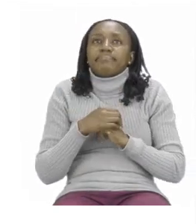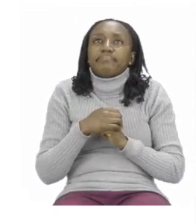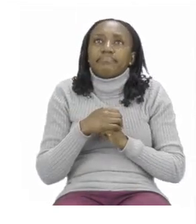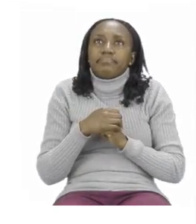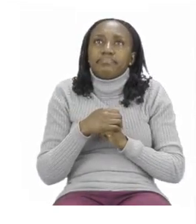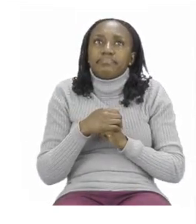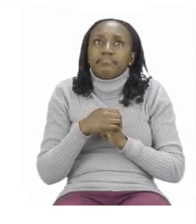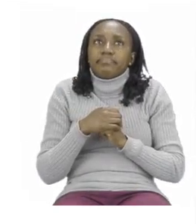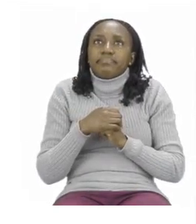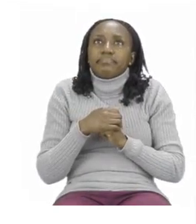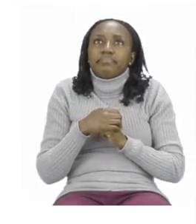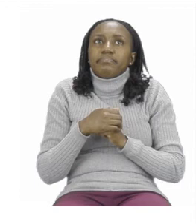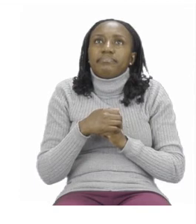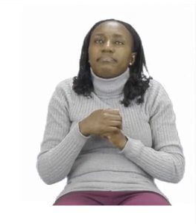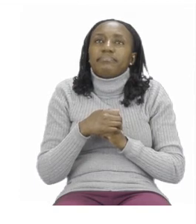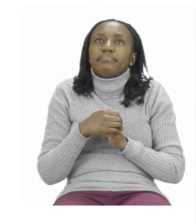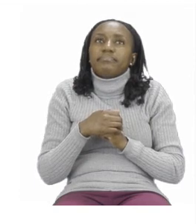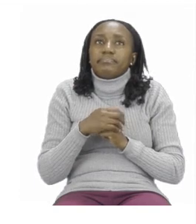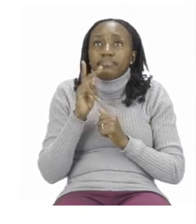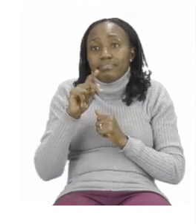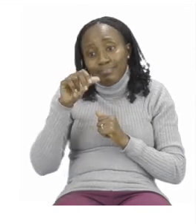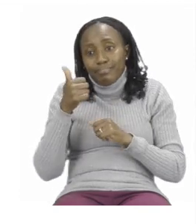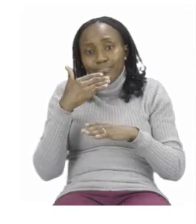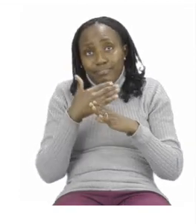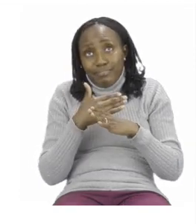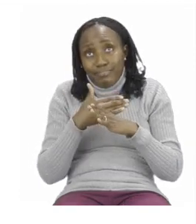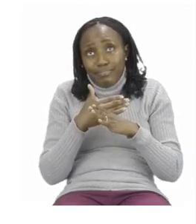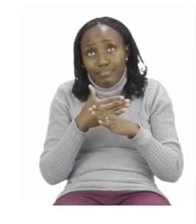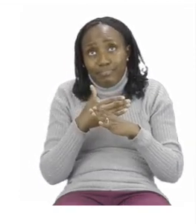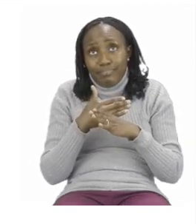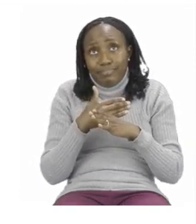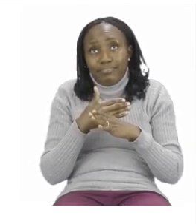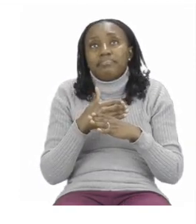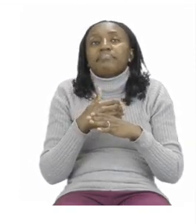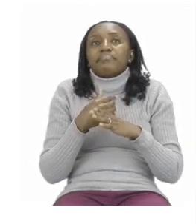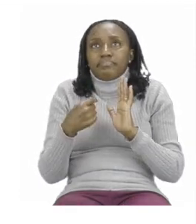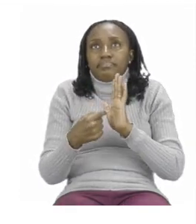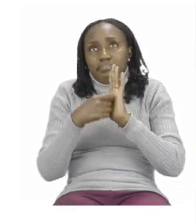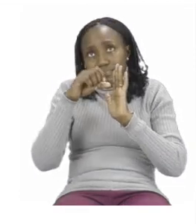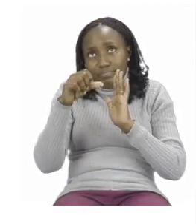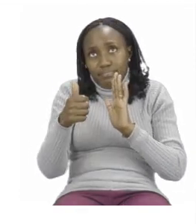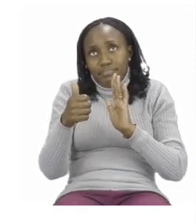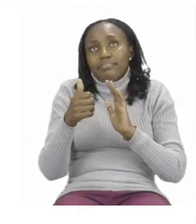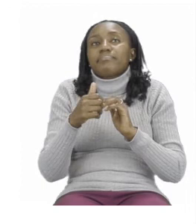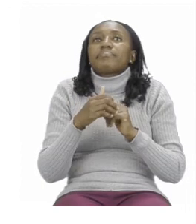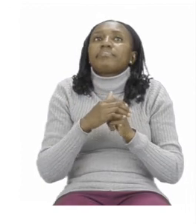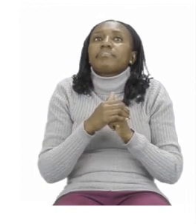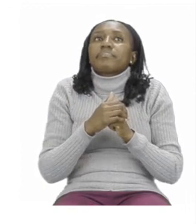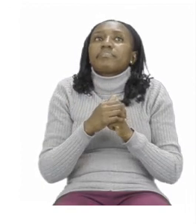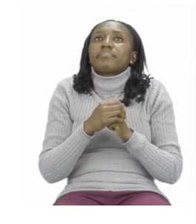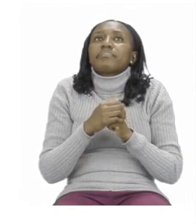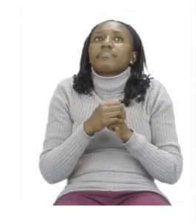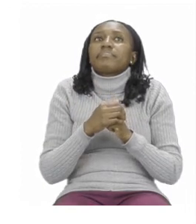But before we continue with all our fun coloring activities, let's quickly go to